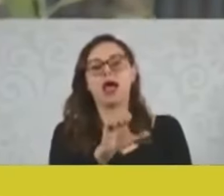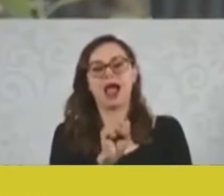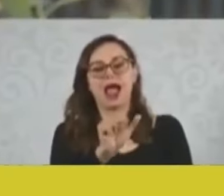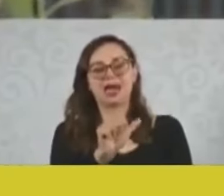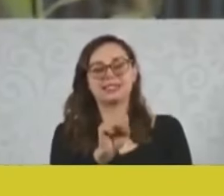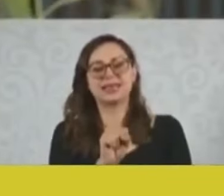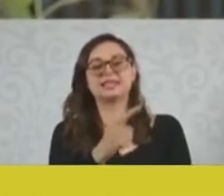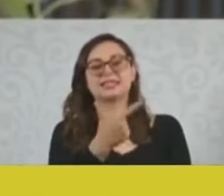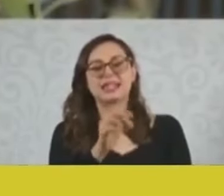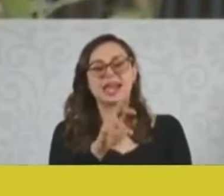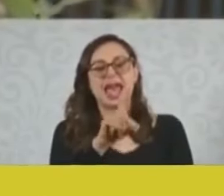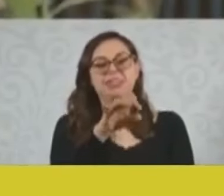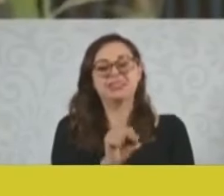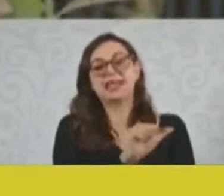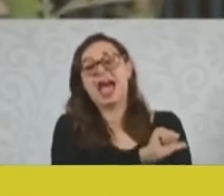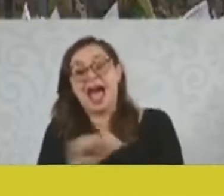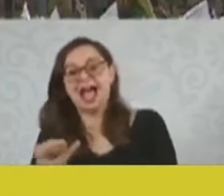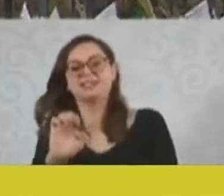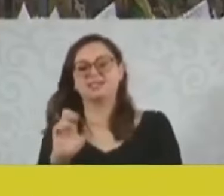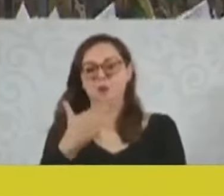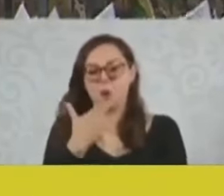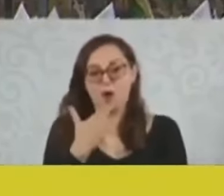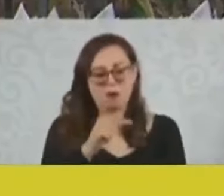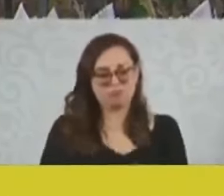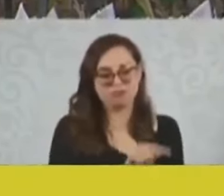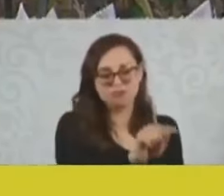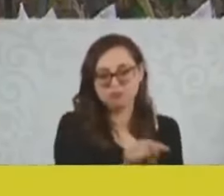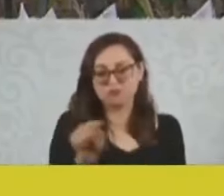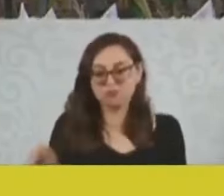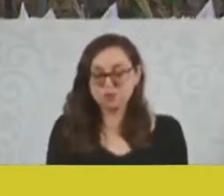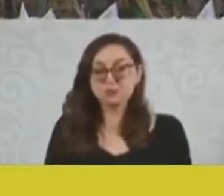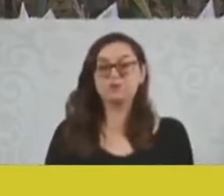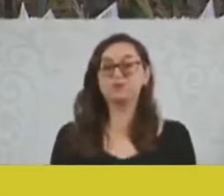Bavispe Nuevo, Casas Grandes, Chihuahua.